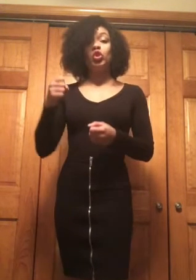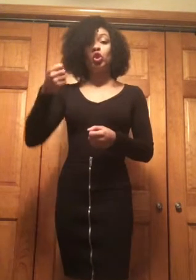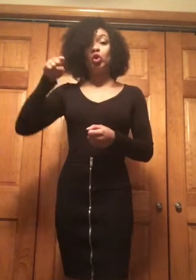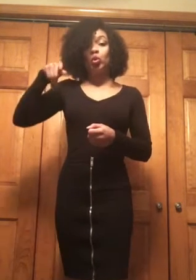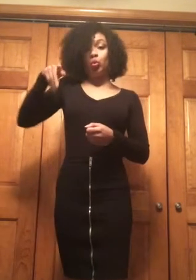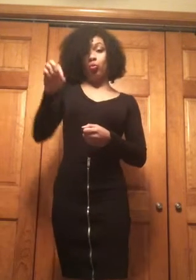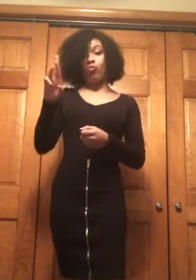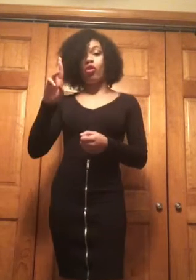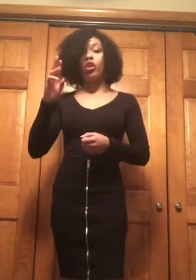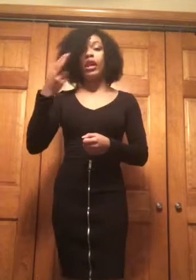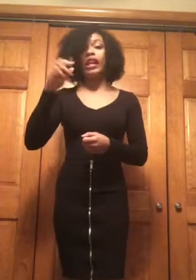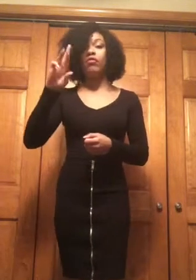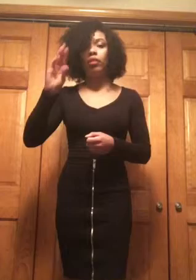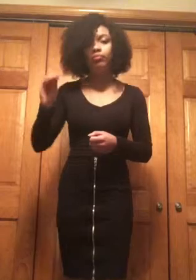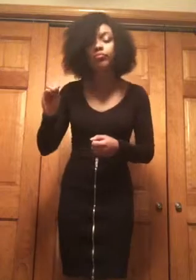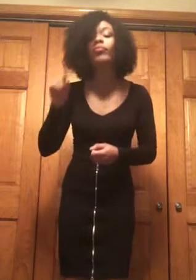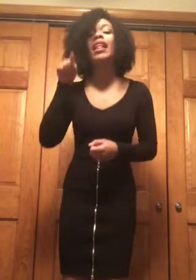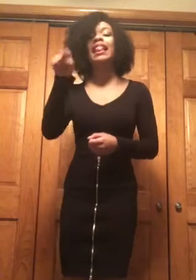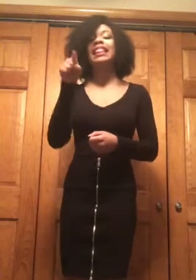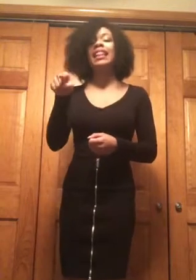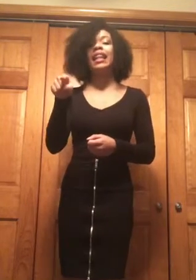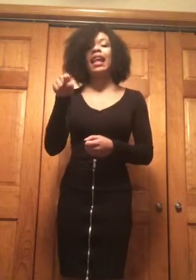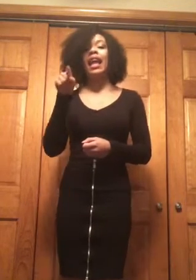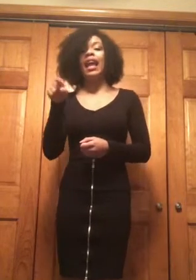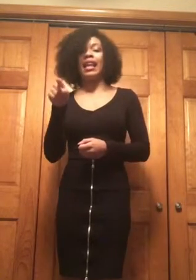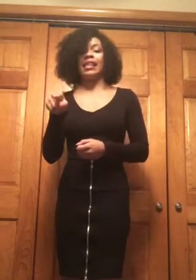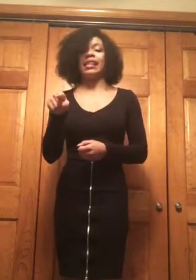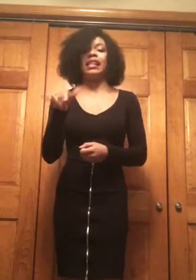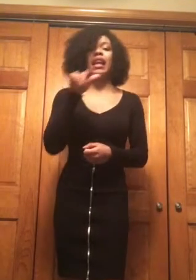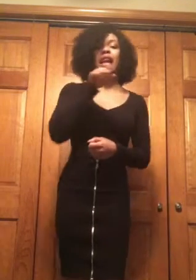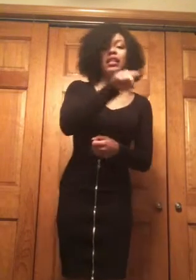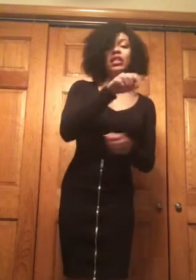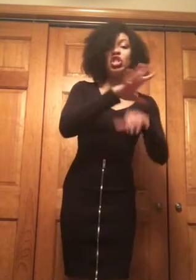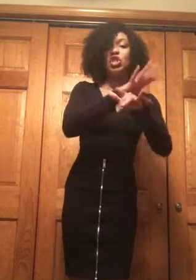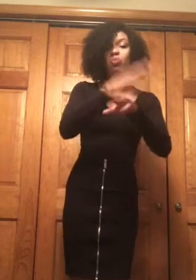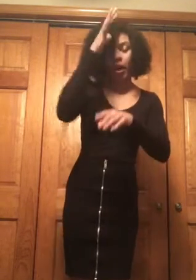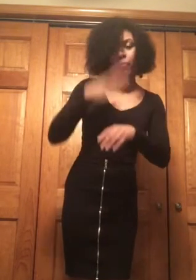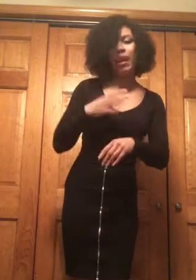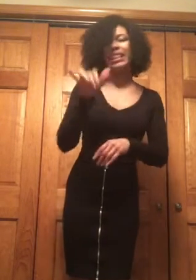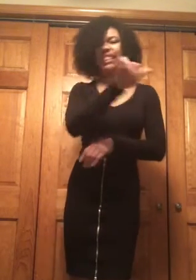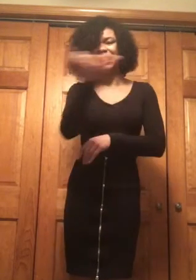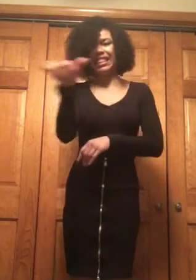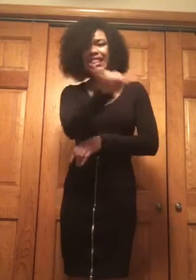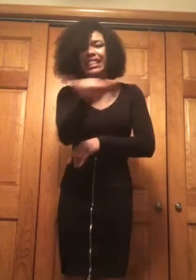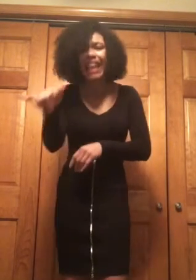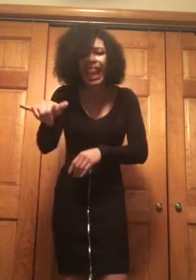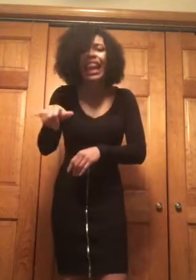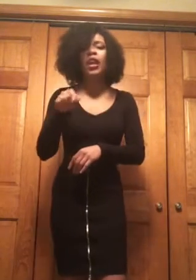no difference between Moses and Spider-Man. Both had superpowers and both did good deeds.